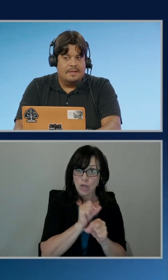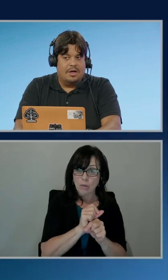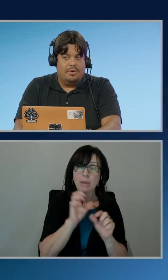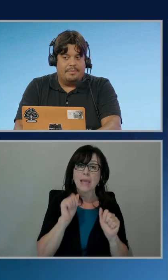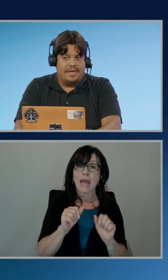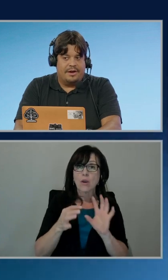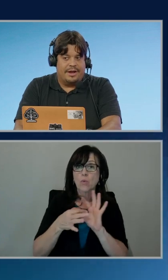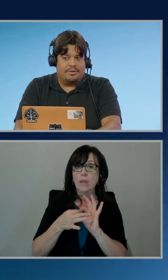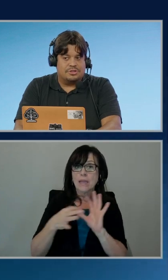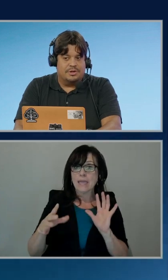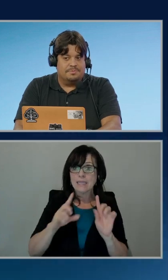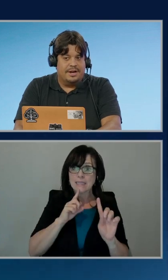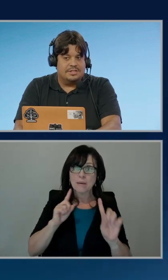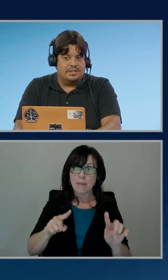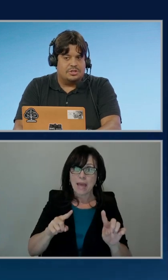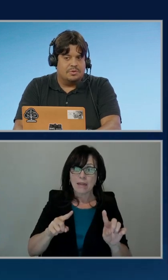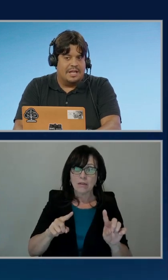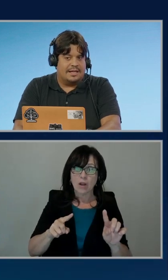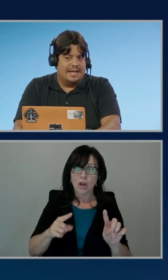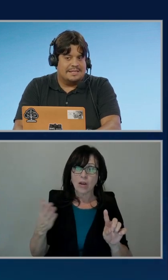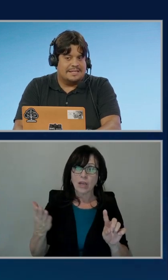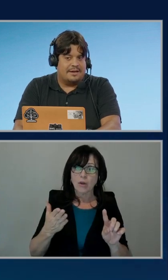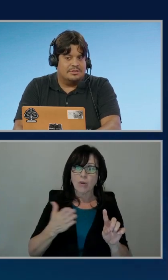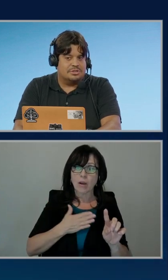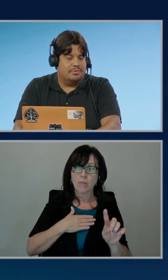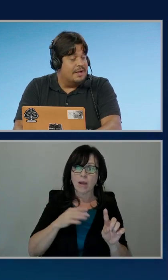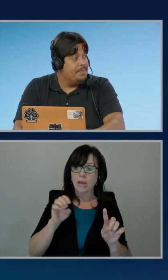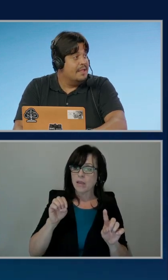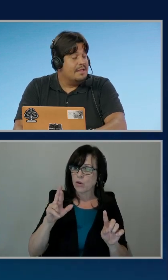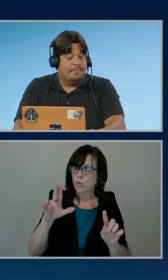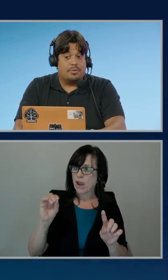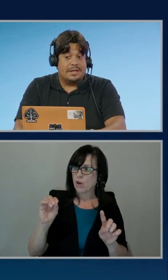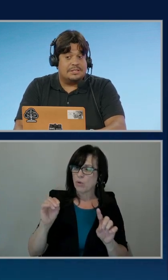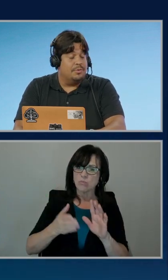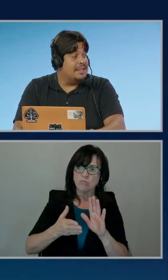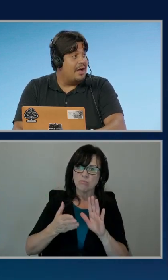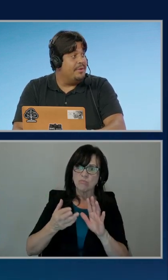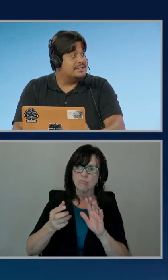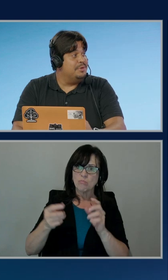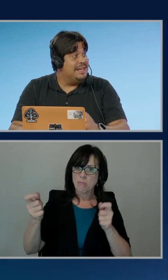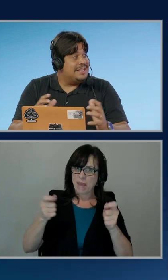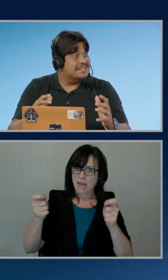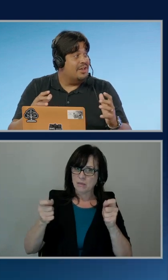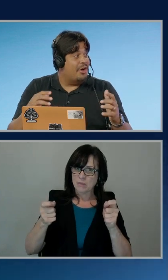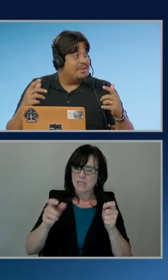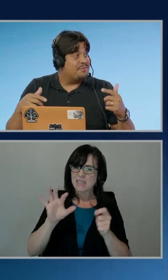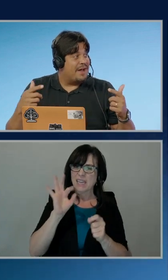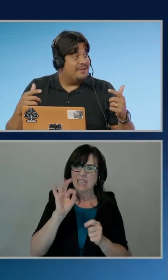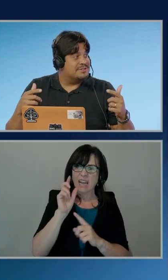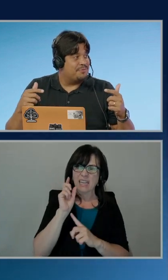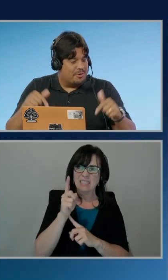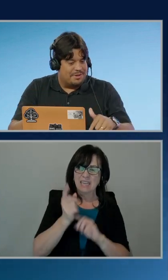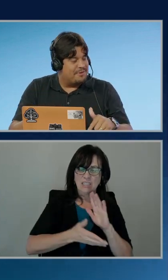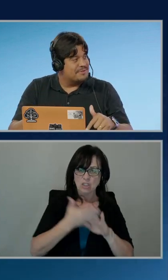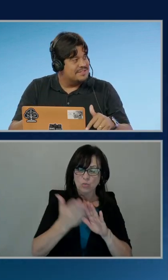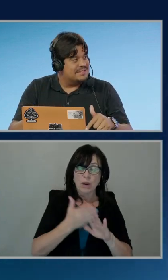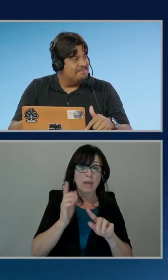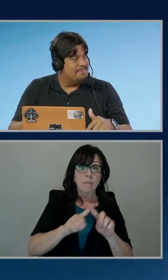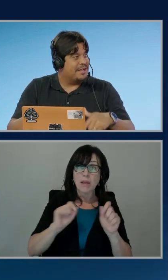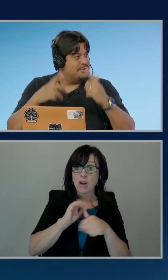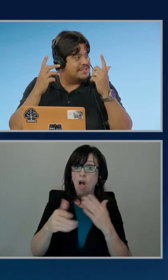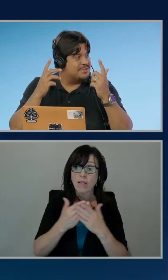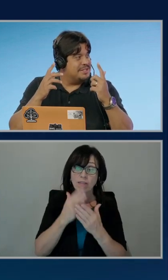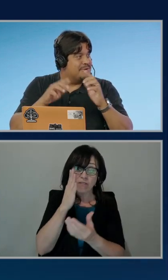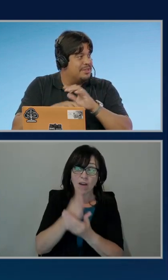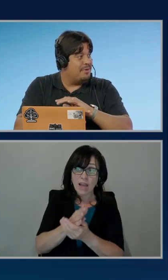here on my hierarchical storage manager. It took like 9 seconds to run, but what's doing now, it's releasing all the files from the file system